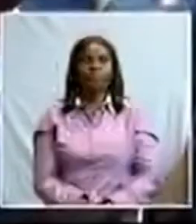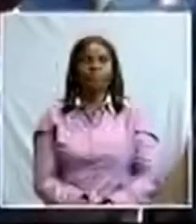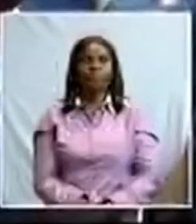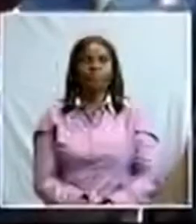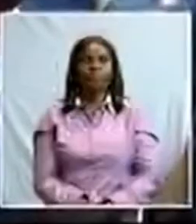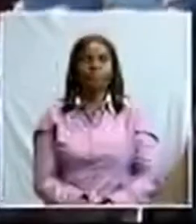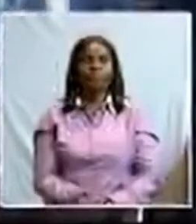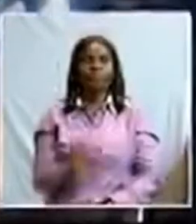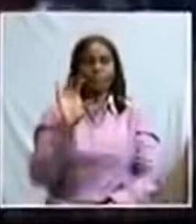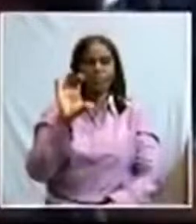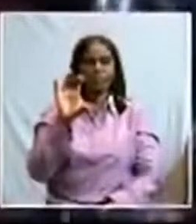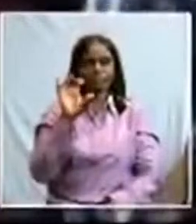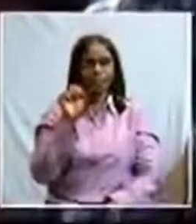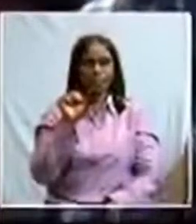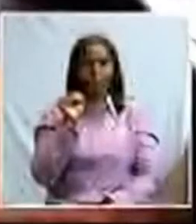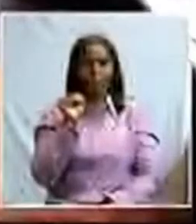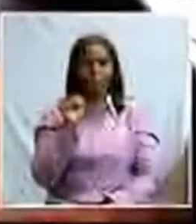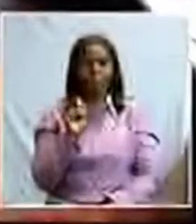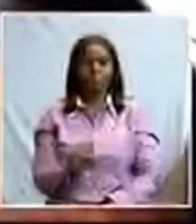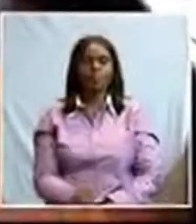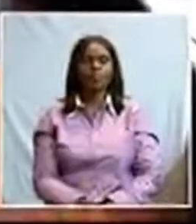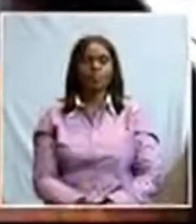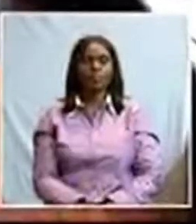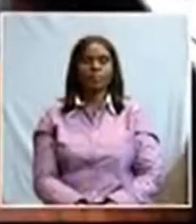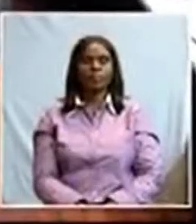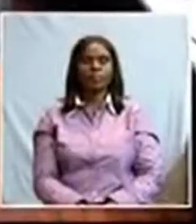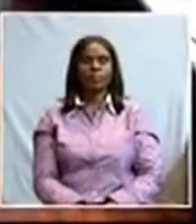Council Secretary?